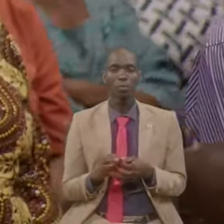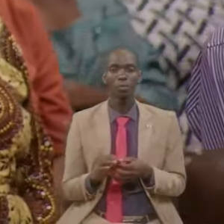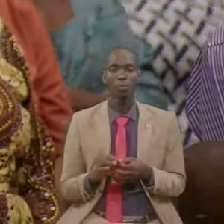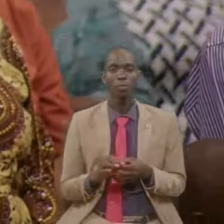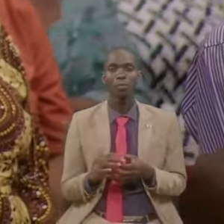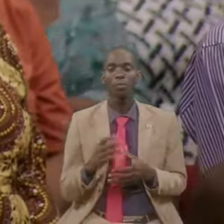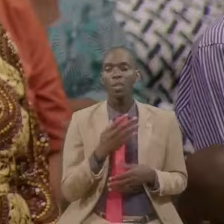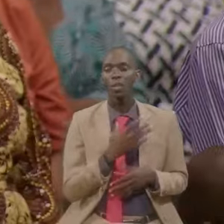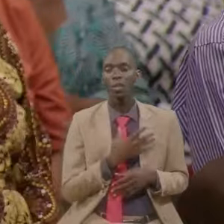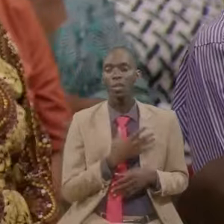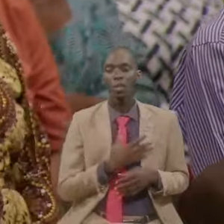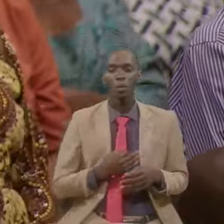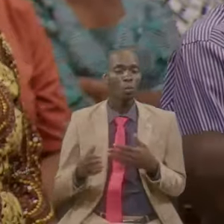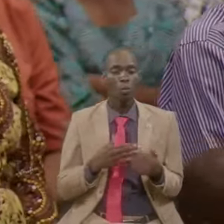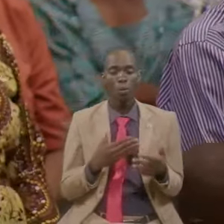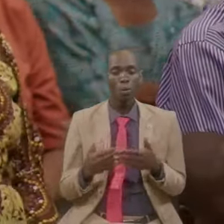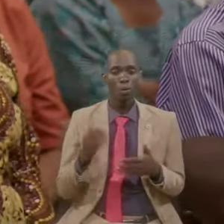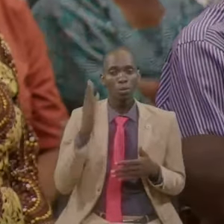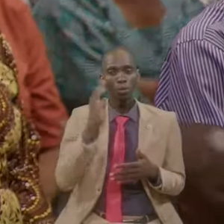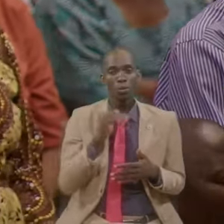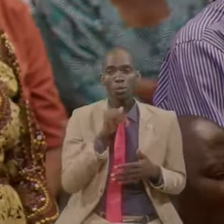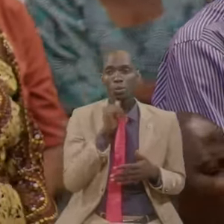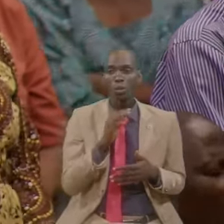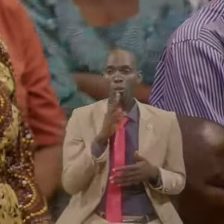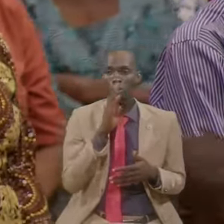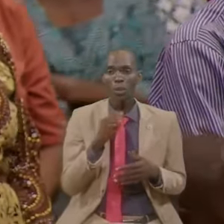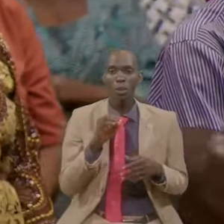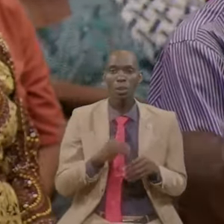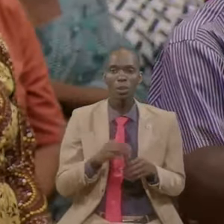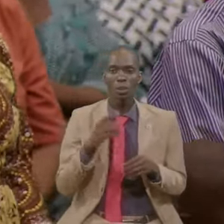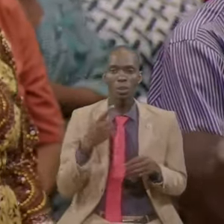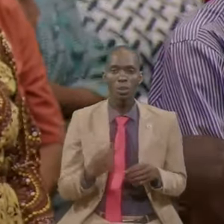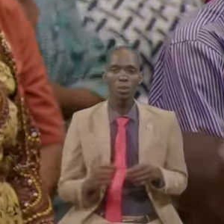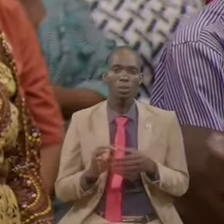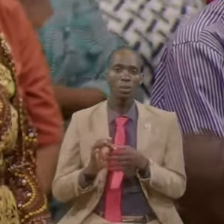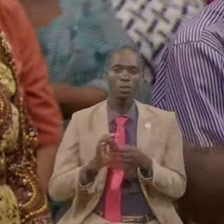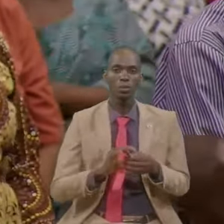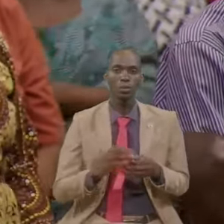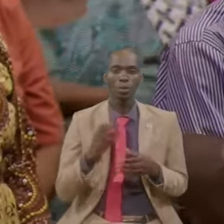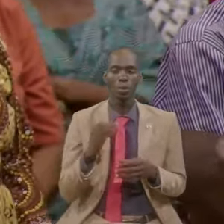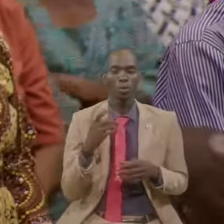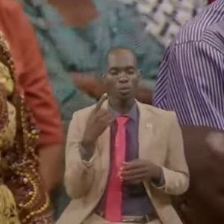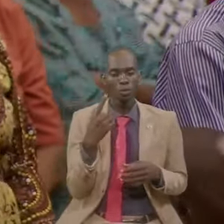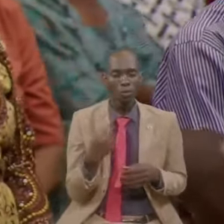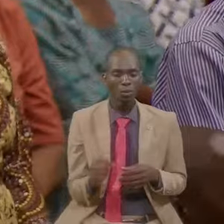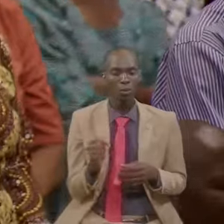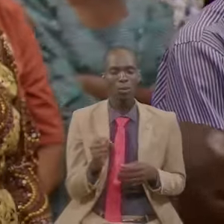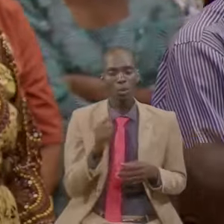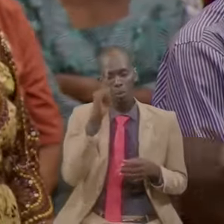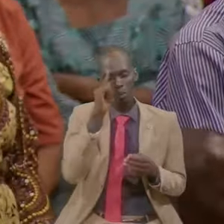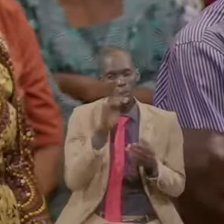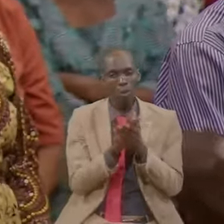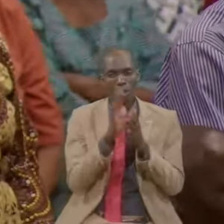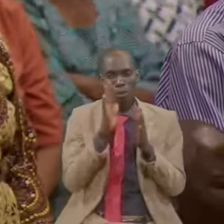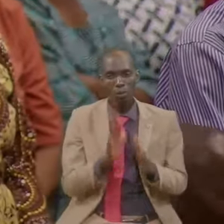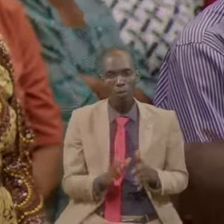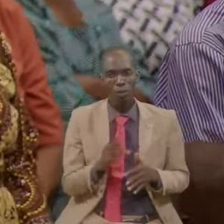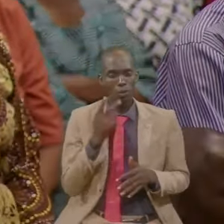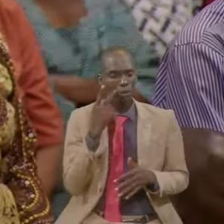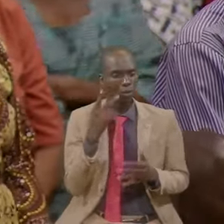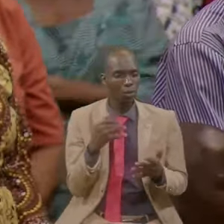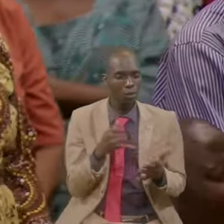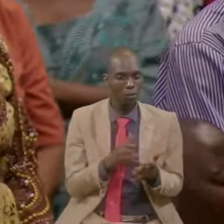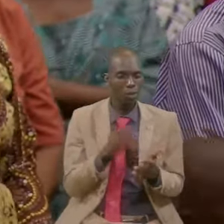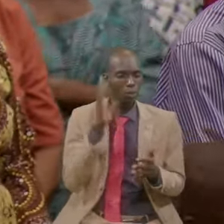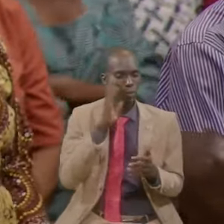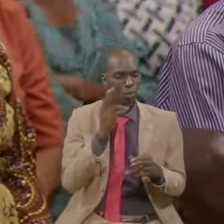And whatever should not be in the fellowship of the saints, you see it, courageously point it